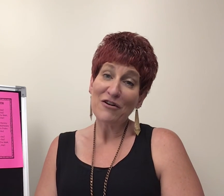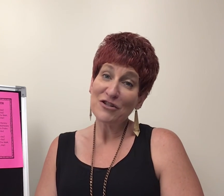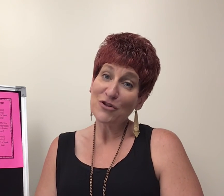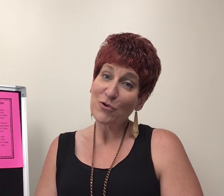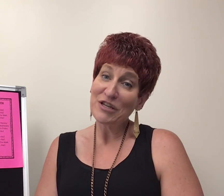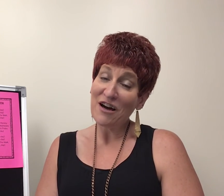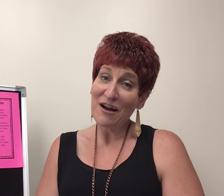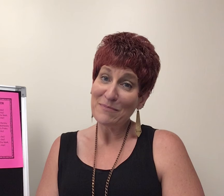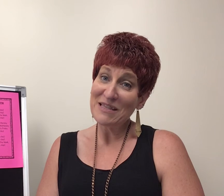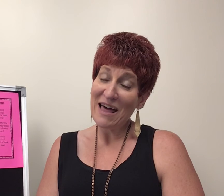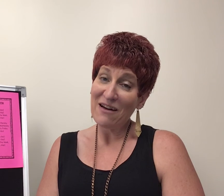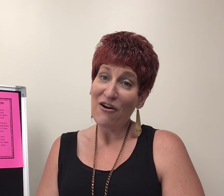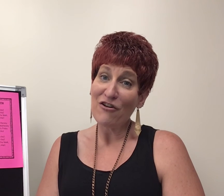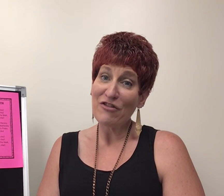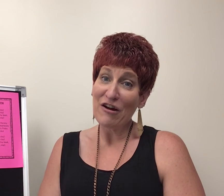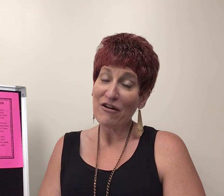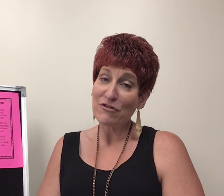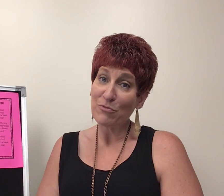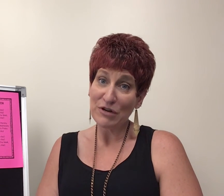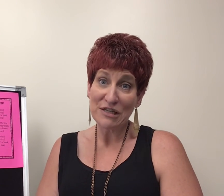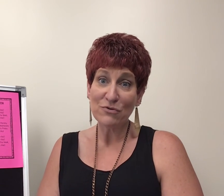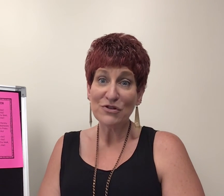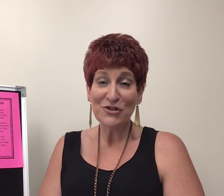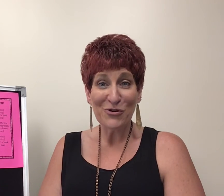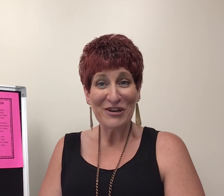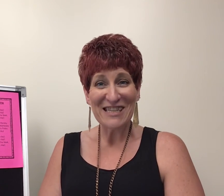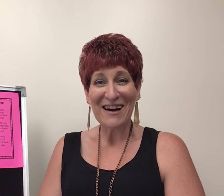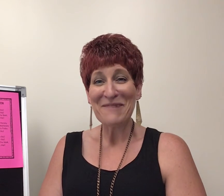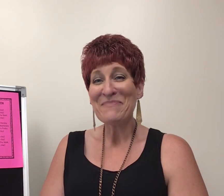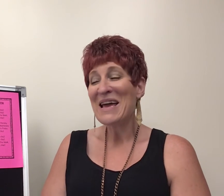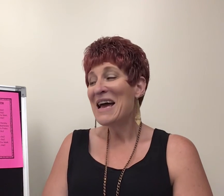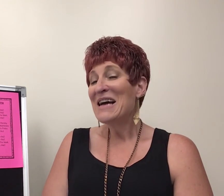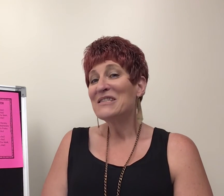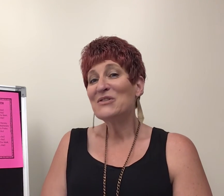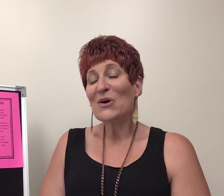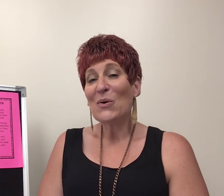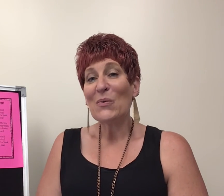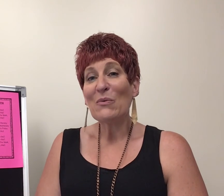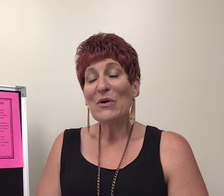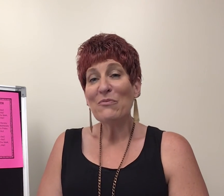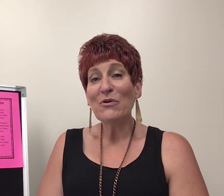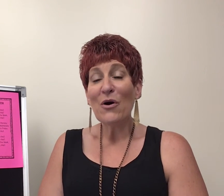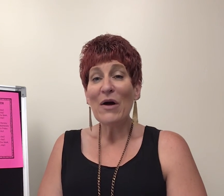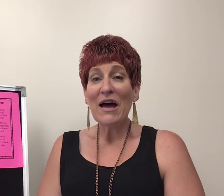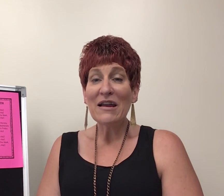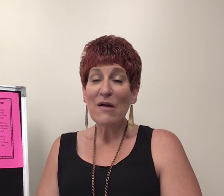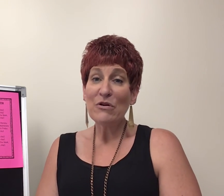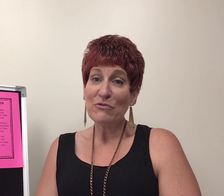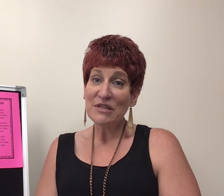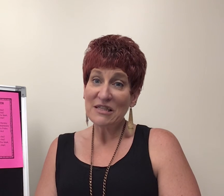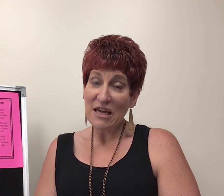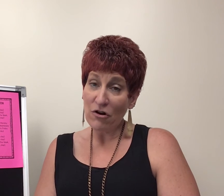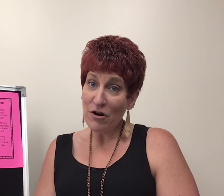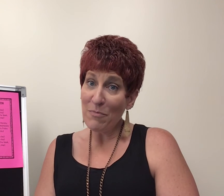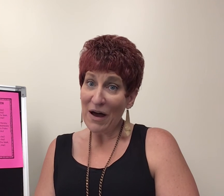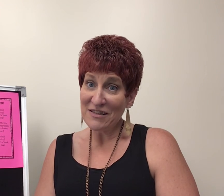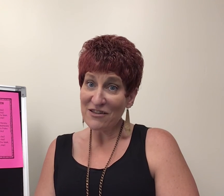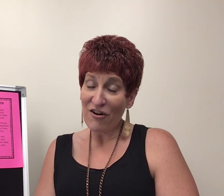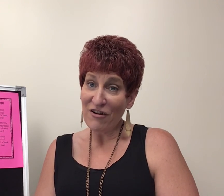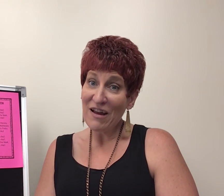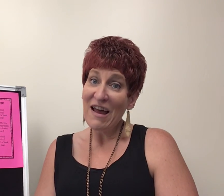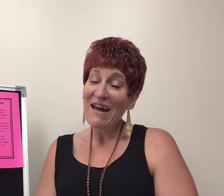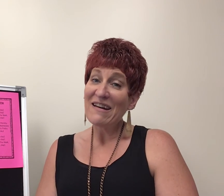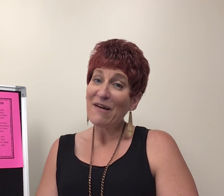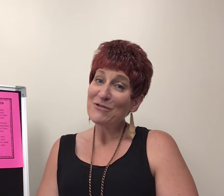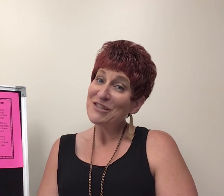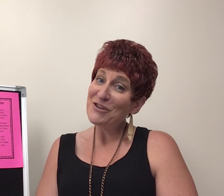of our story times that are there under preschool story time. So we will go ahead and we will sing our goodbye